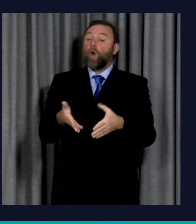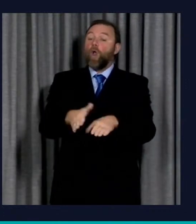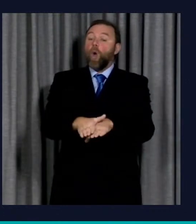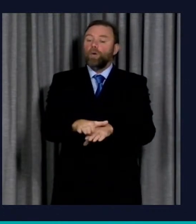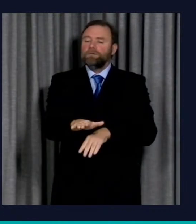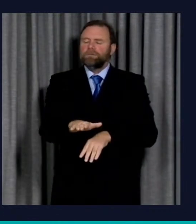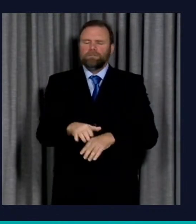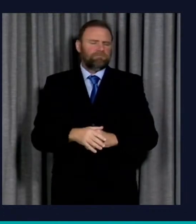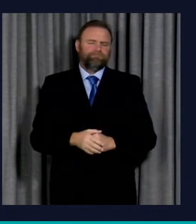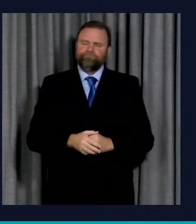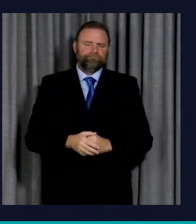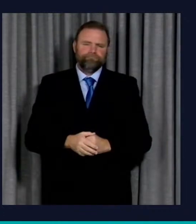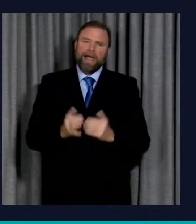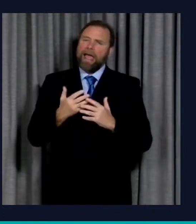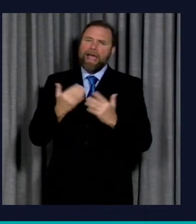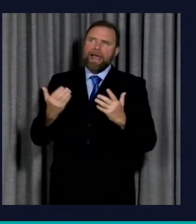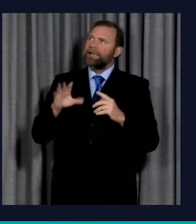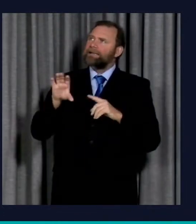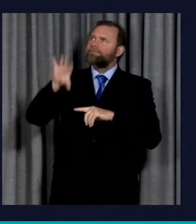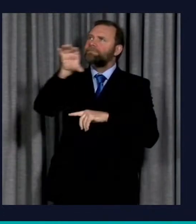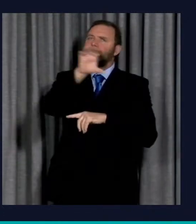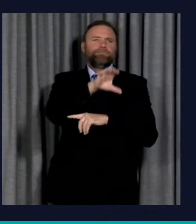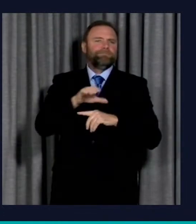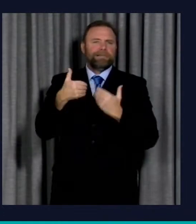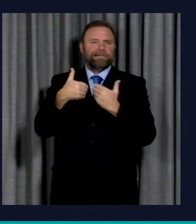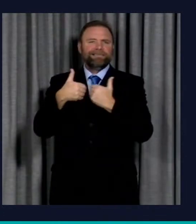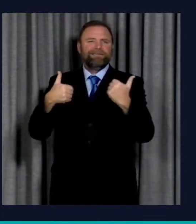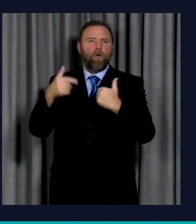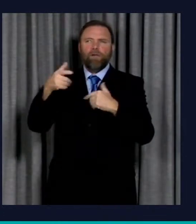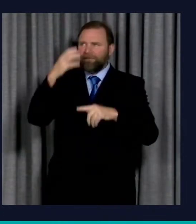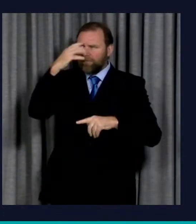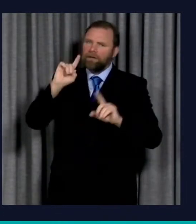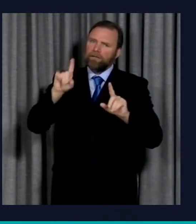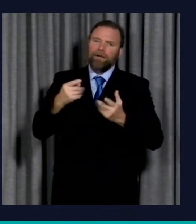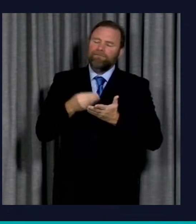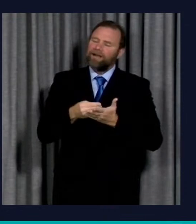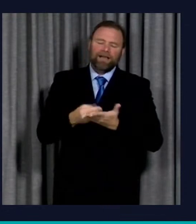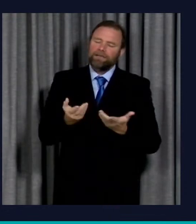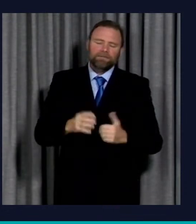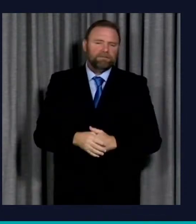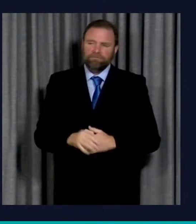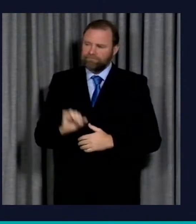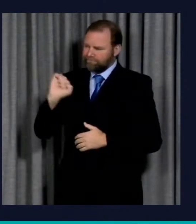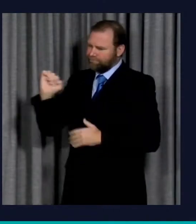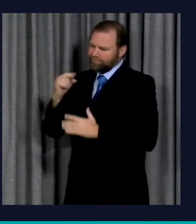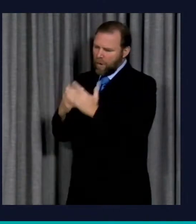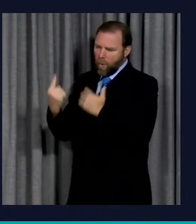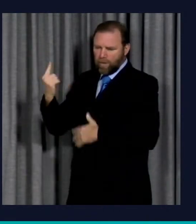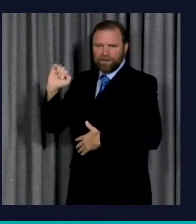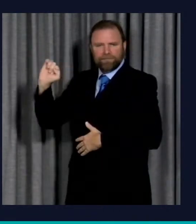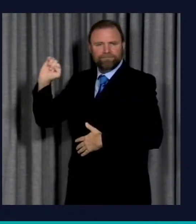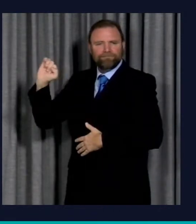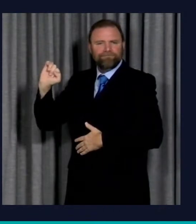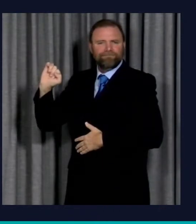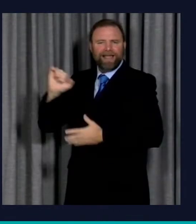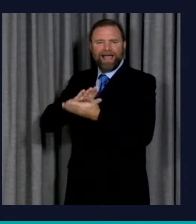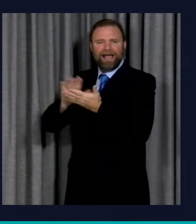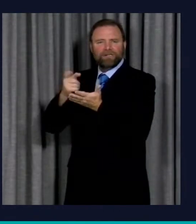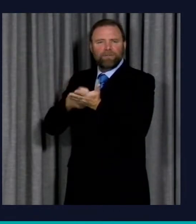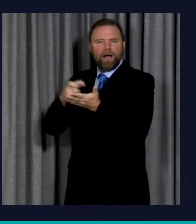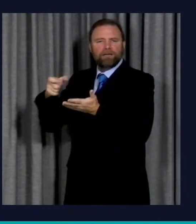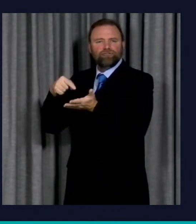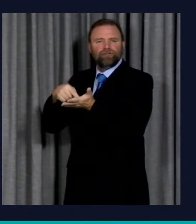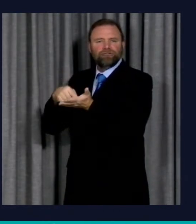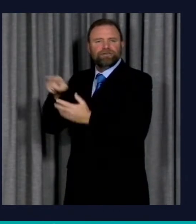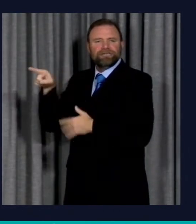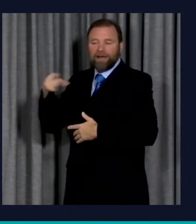of any devolved government to finance ourselves. Only the Treasury has the firepower to be able to fund